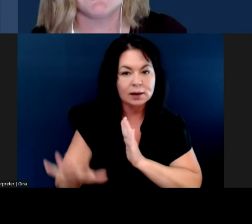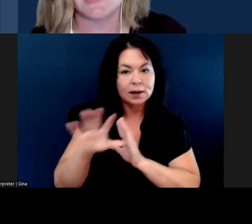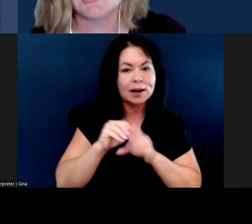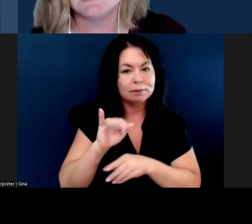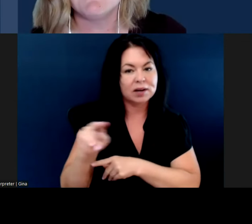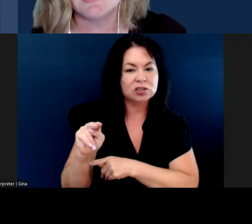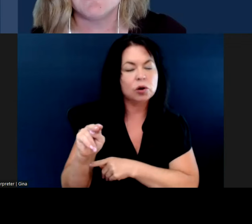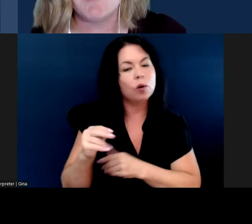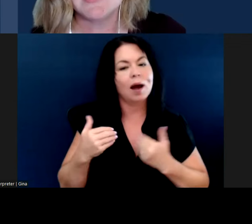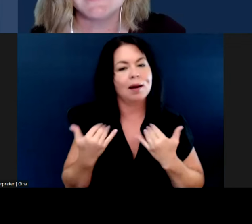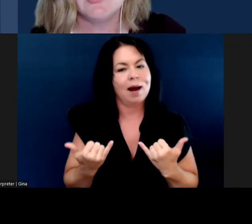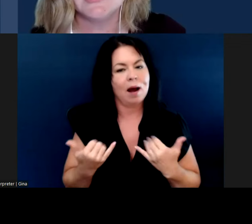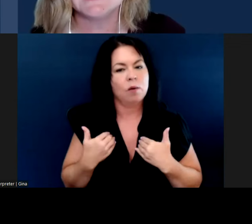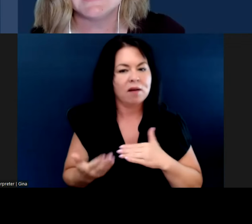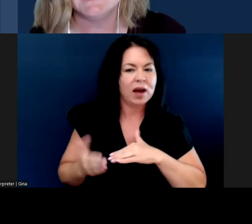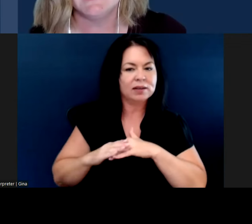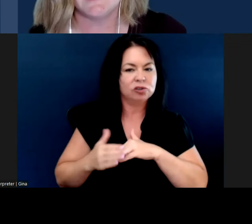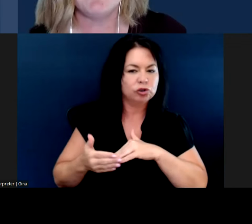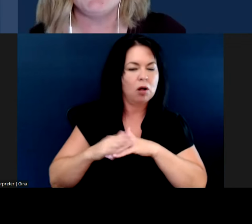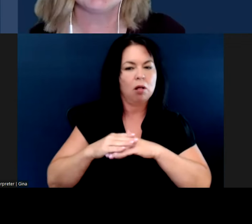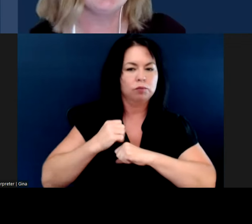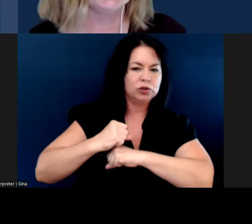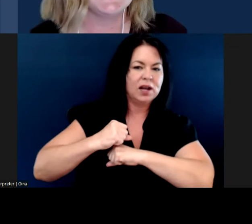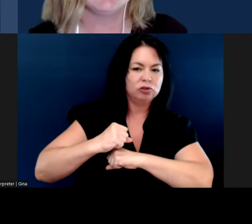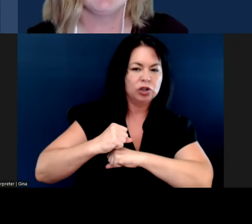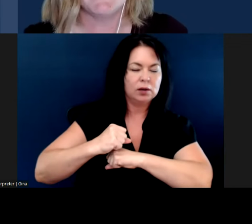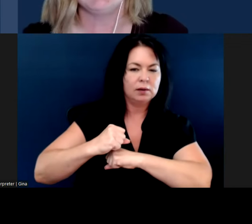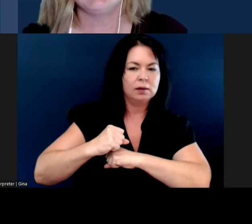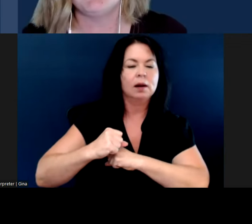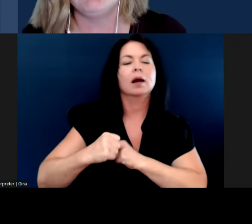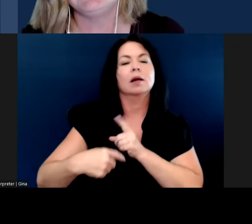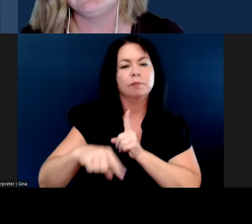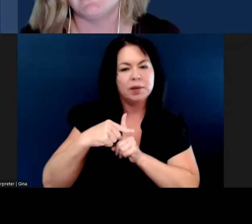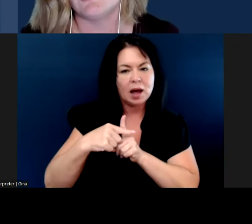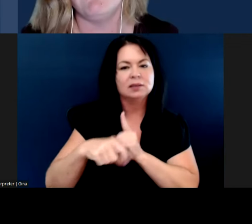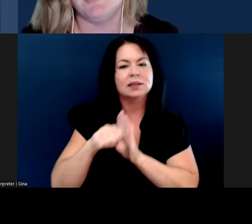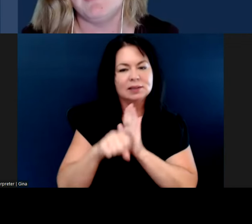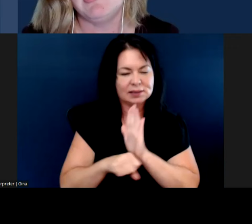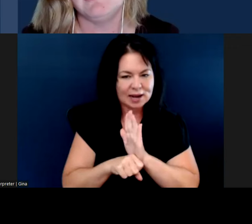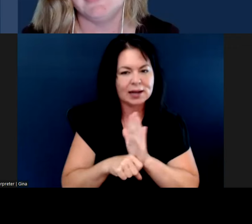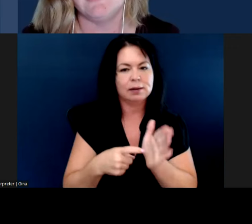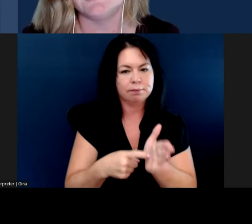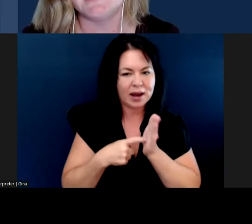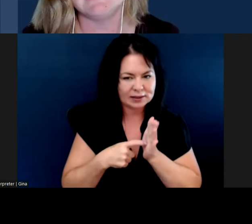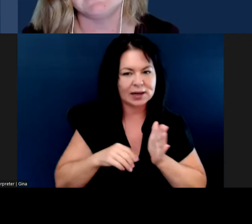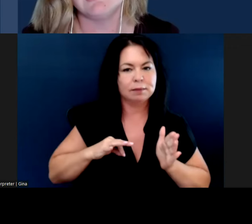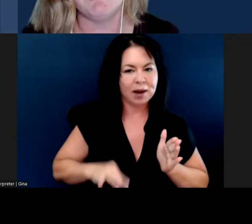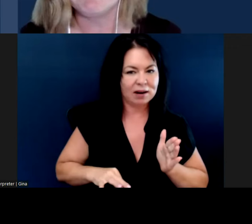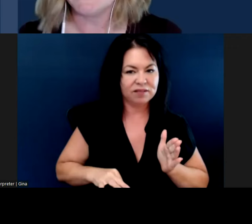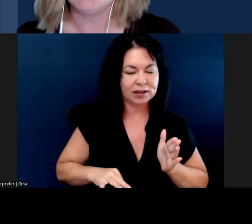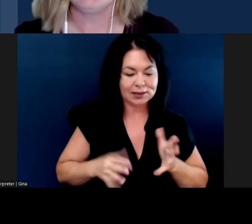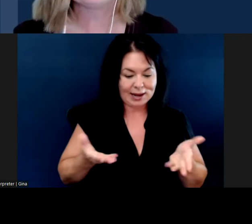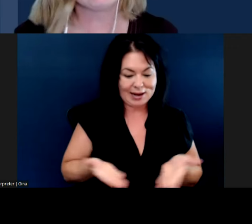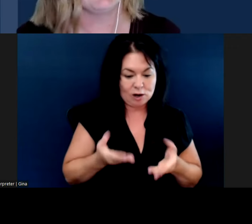additional protections for policyholders, and they also have state mandated benefits that aren't available in other states.